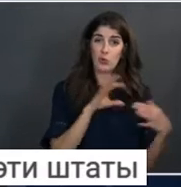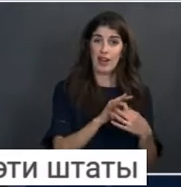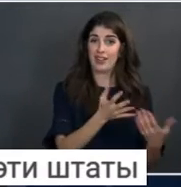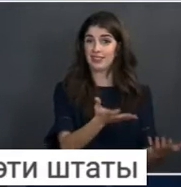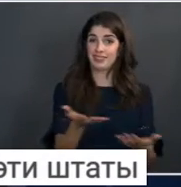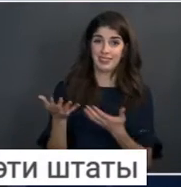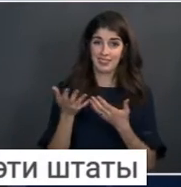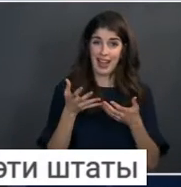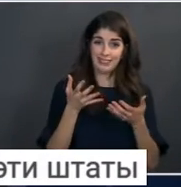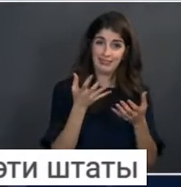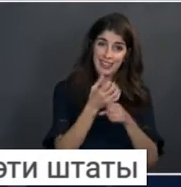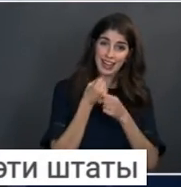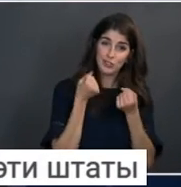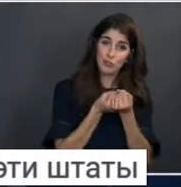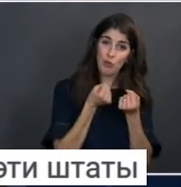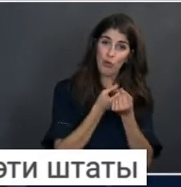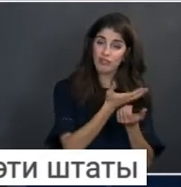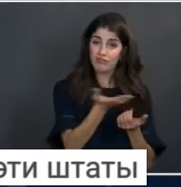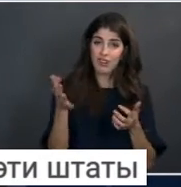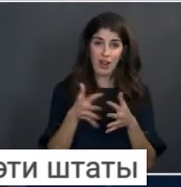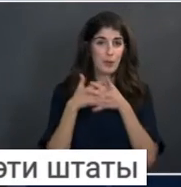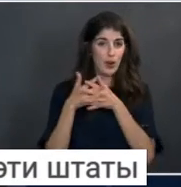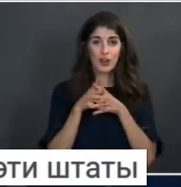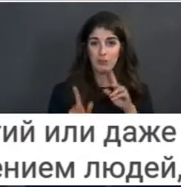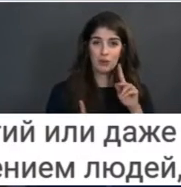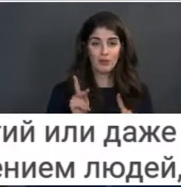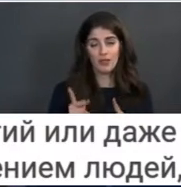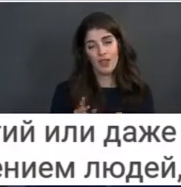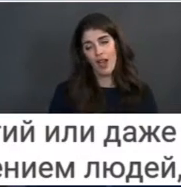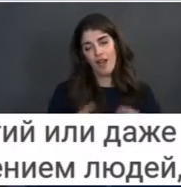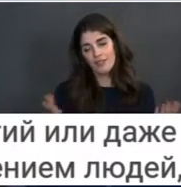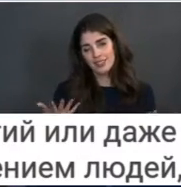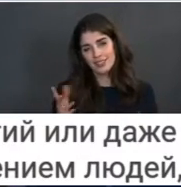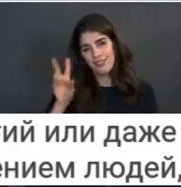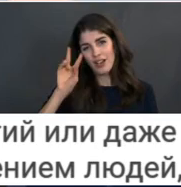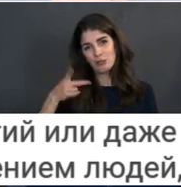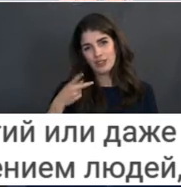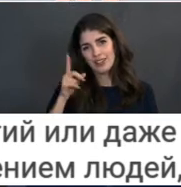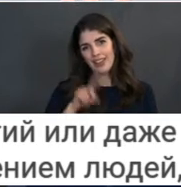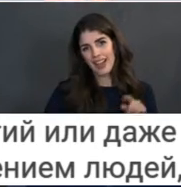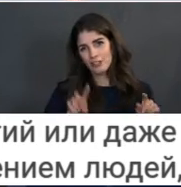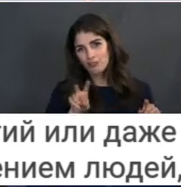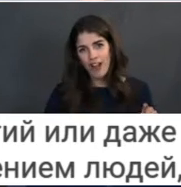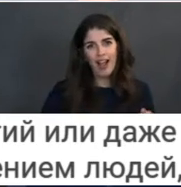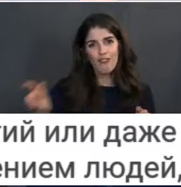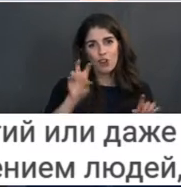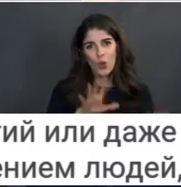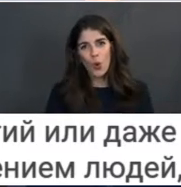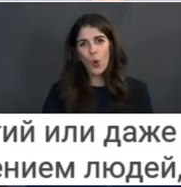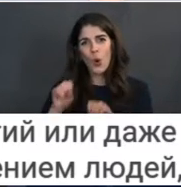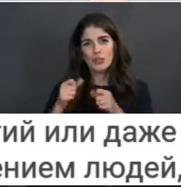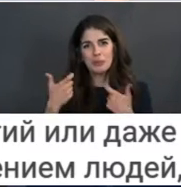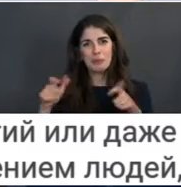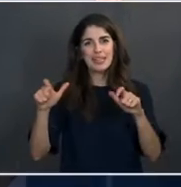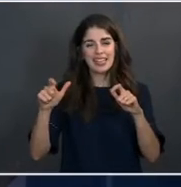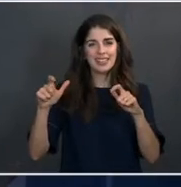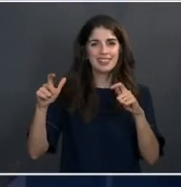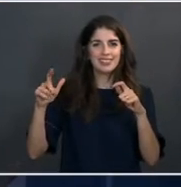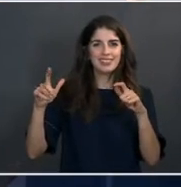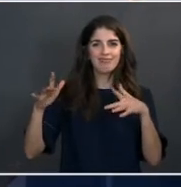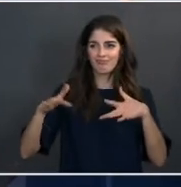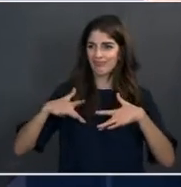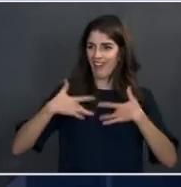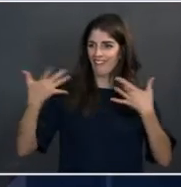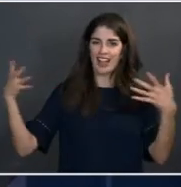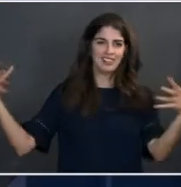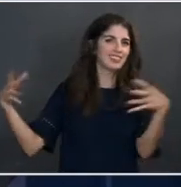country. And obviously she's not traveling to those states and holding big events or even events with not big crowds, but